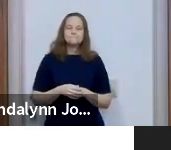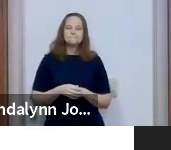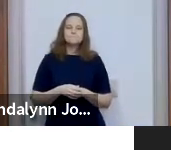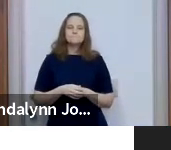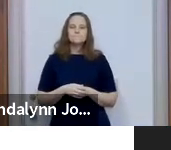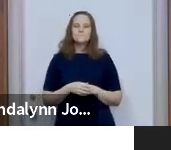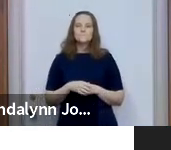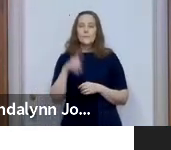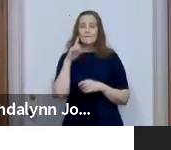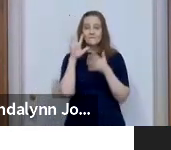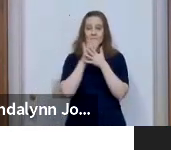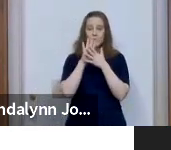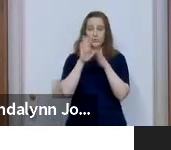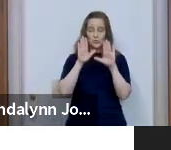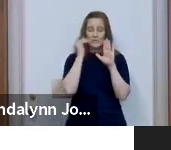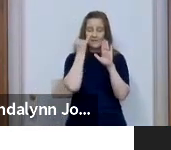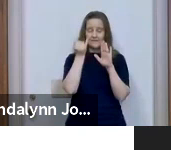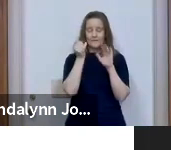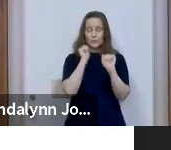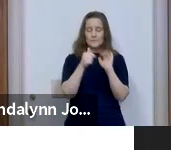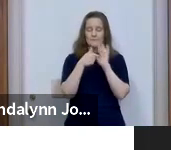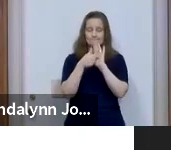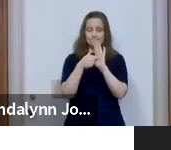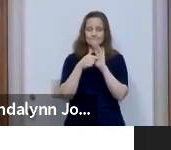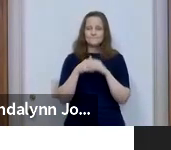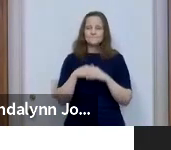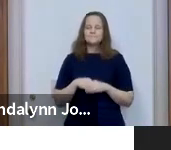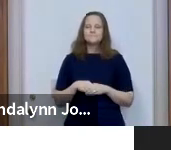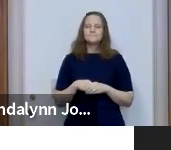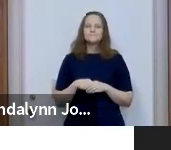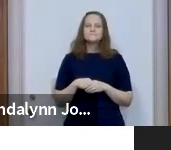and we're actually going to be shooting that later on this week. Next slide.